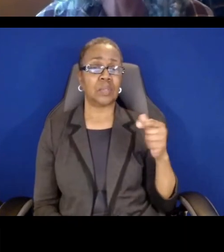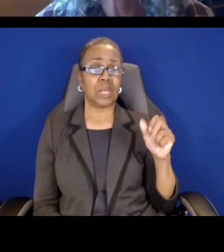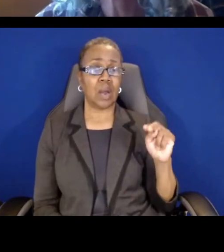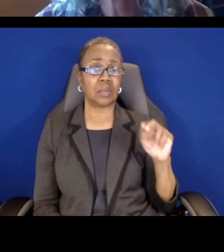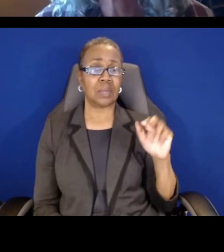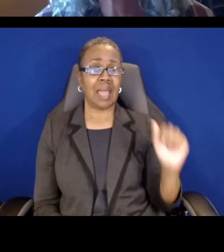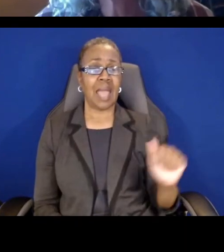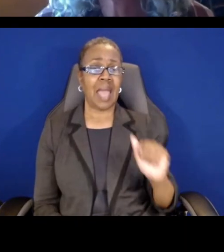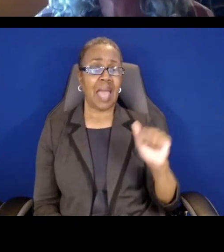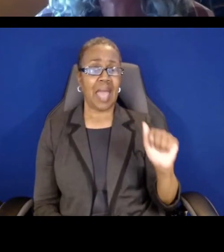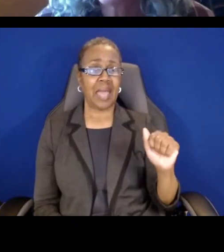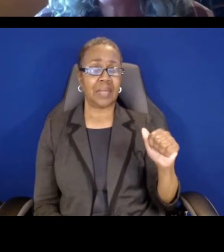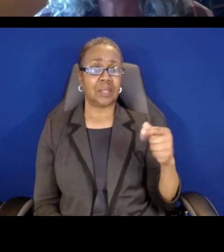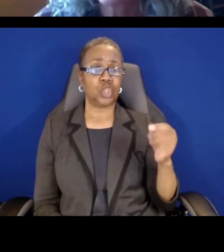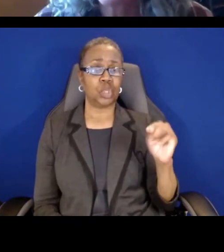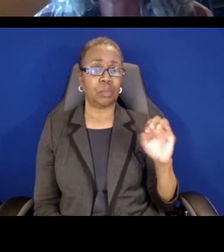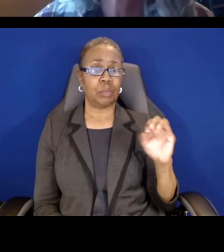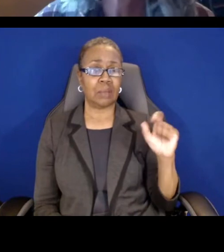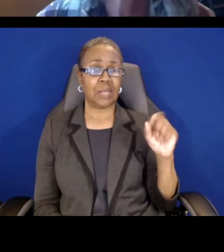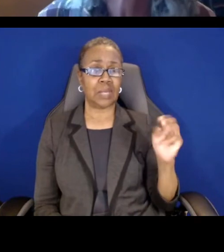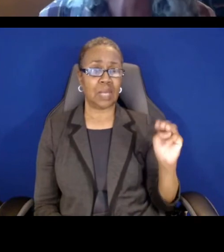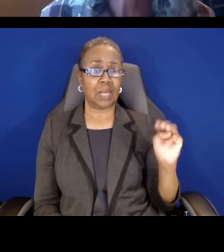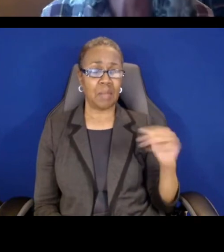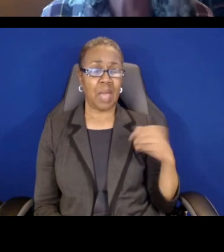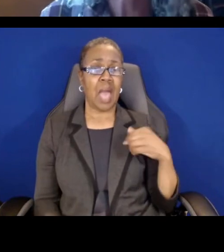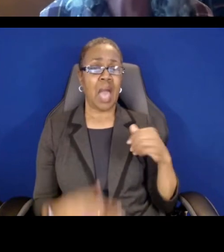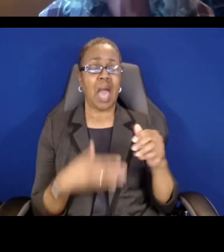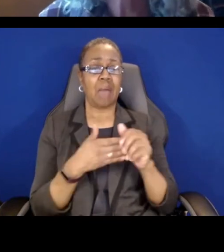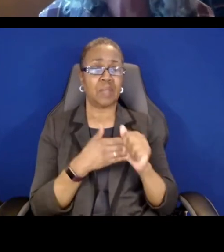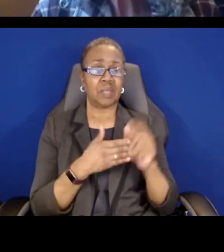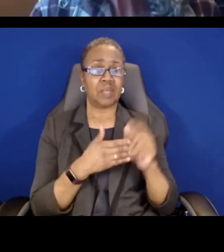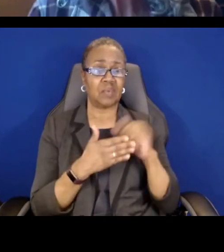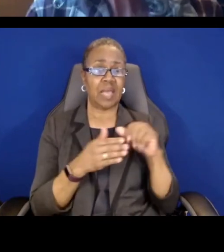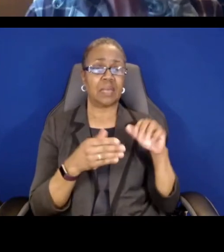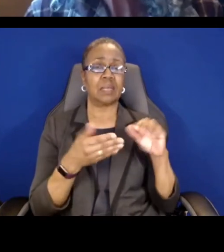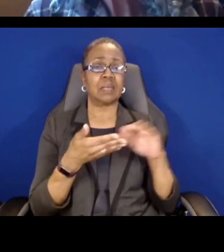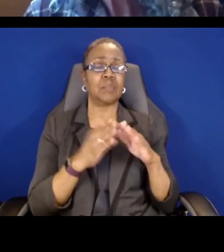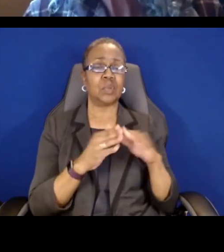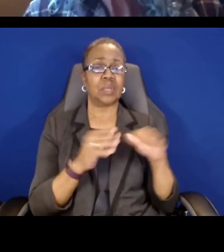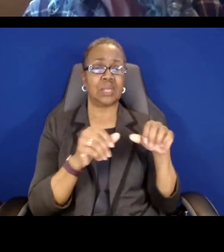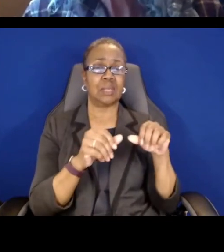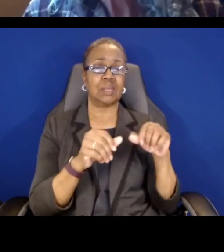howardgarden@gmail.com, because I'm the garden leader for Howard Area Community Garden.